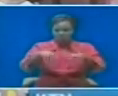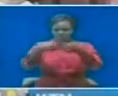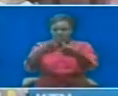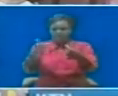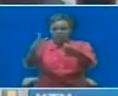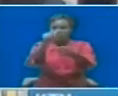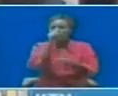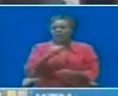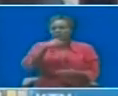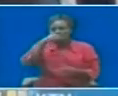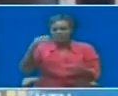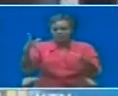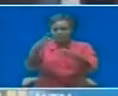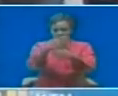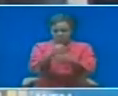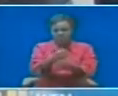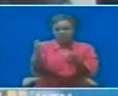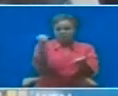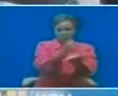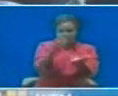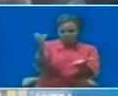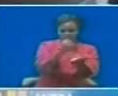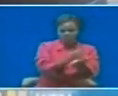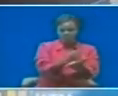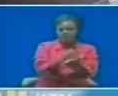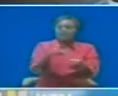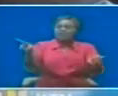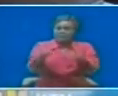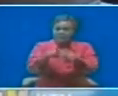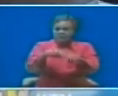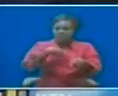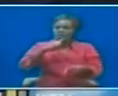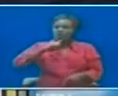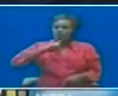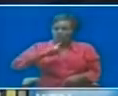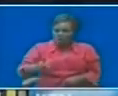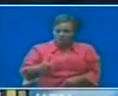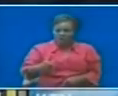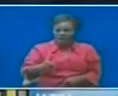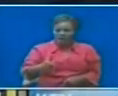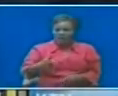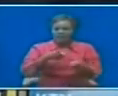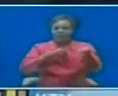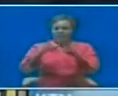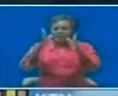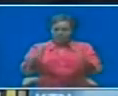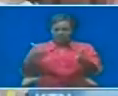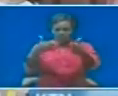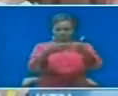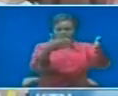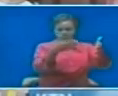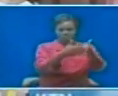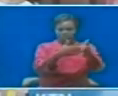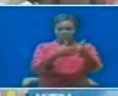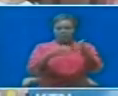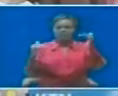to private recruitment agencies. I further direct the director to suspend the